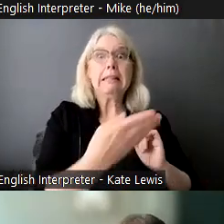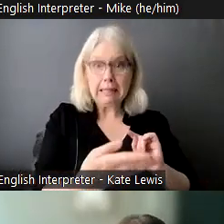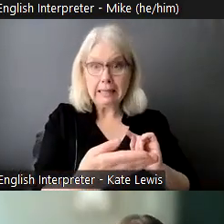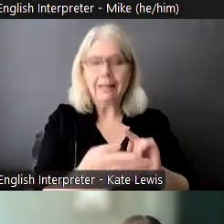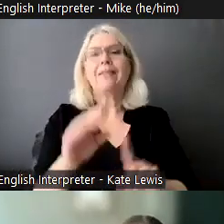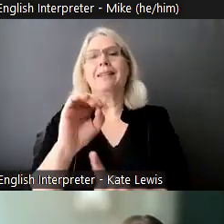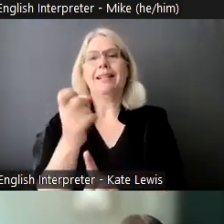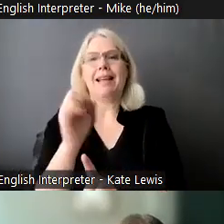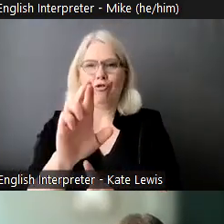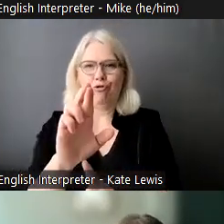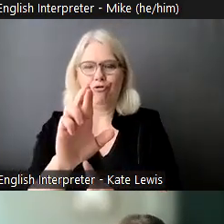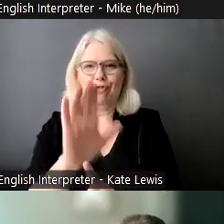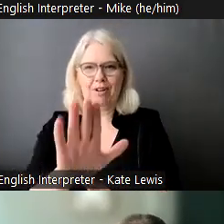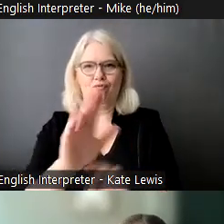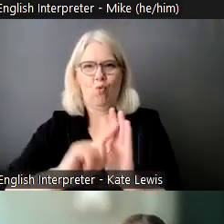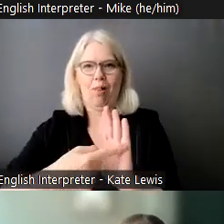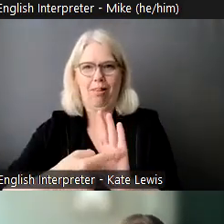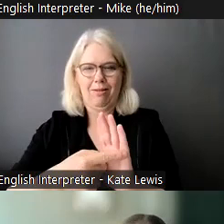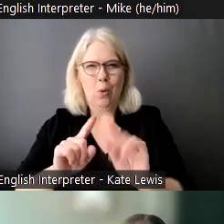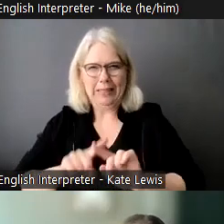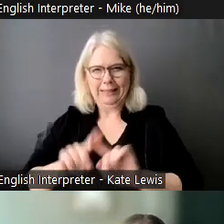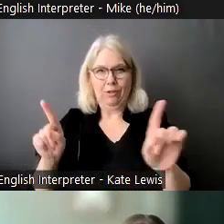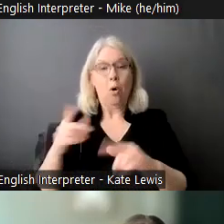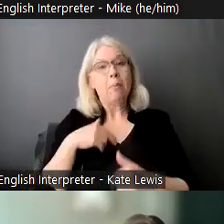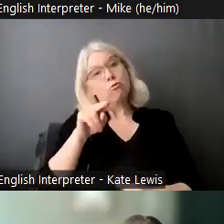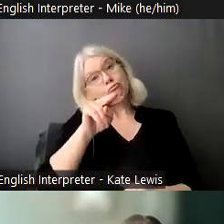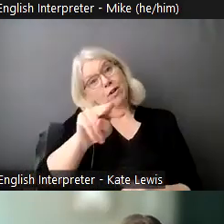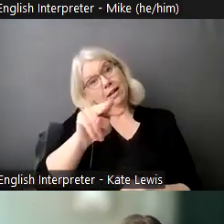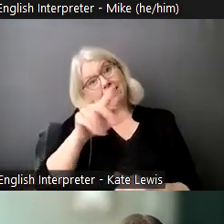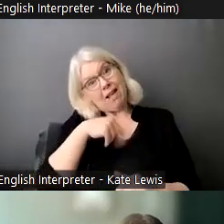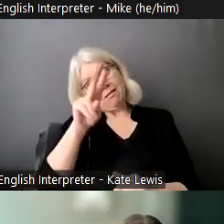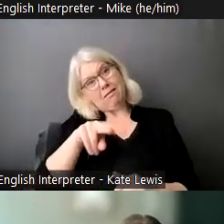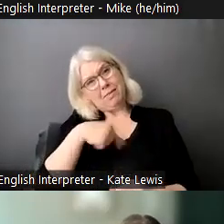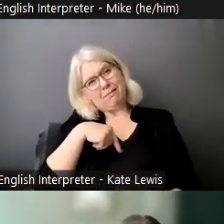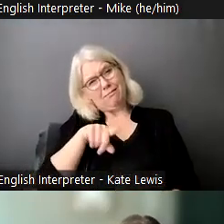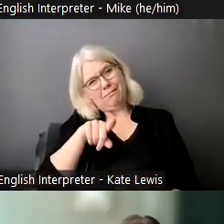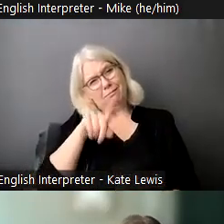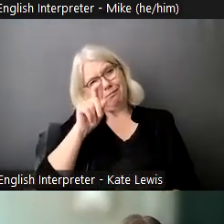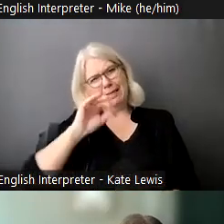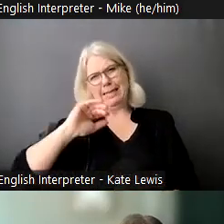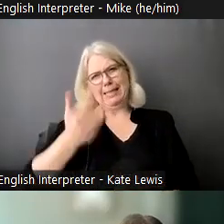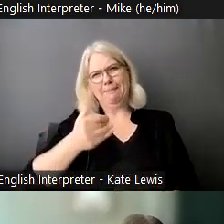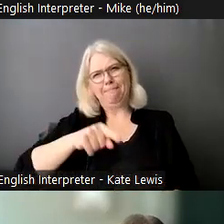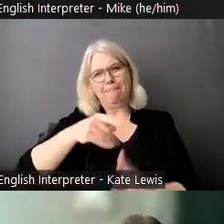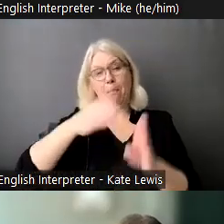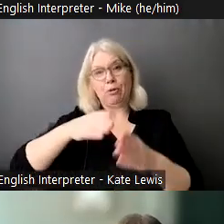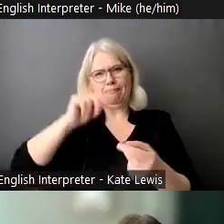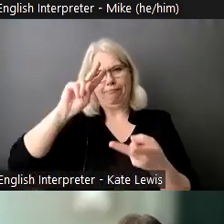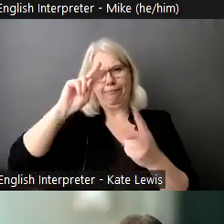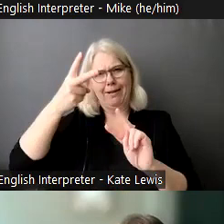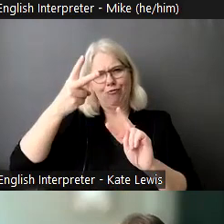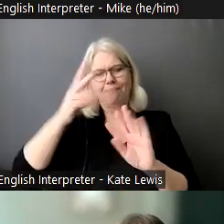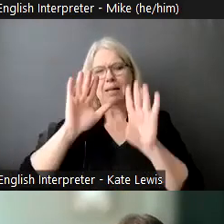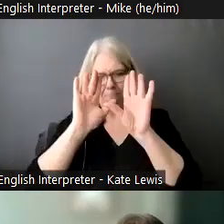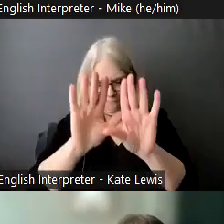So just the wording of the question caused me some pause right from the get-go. But from